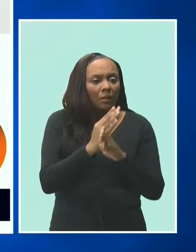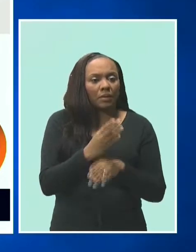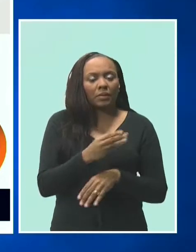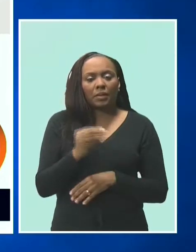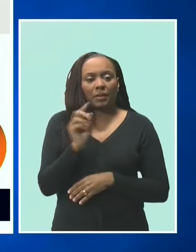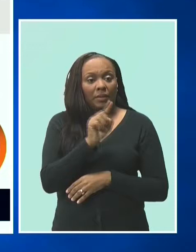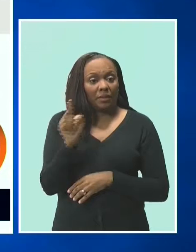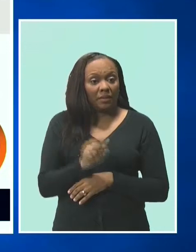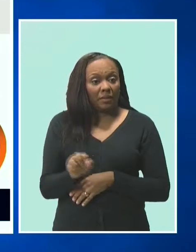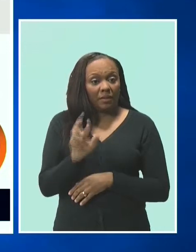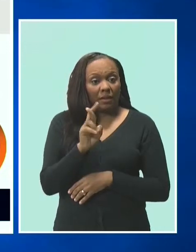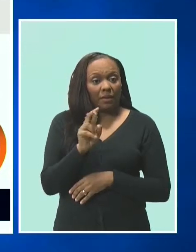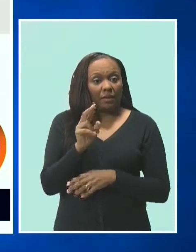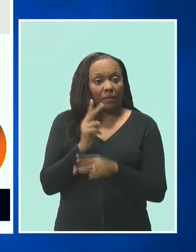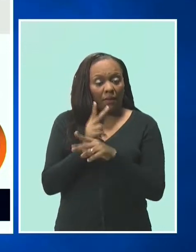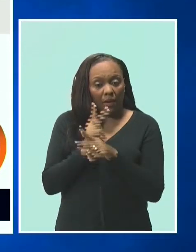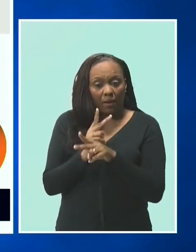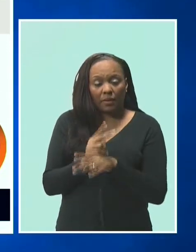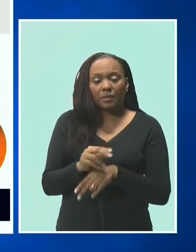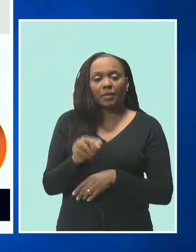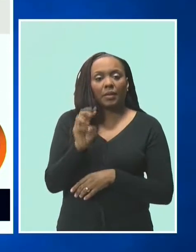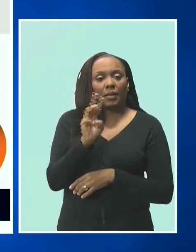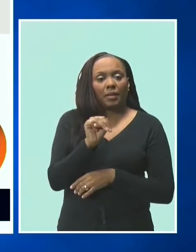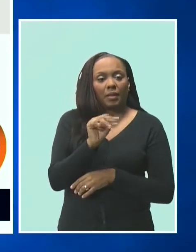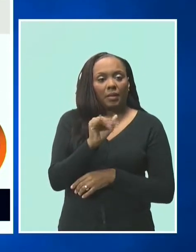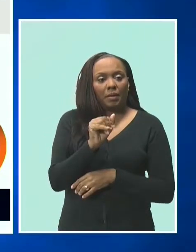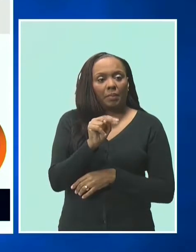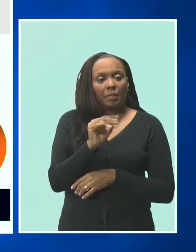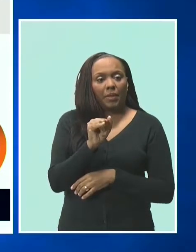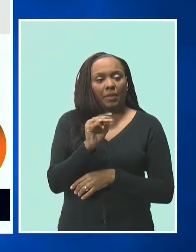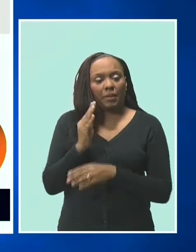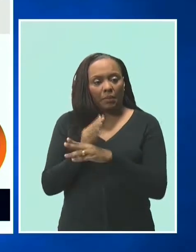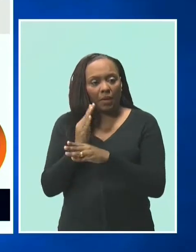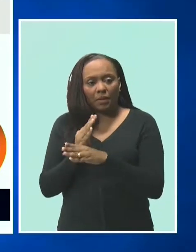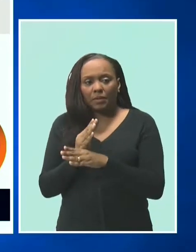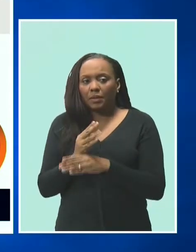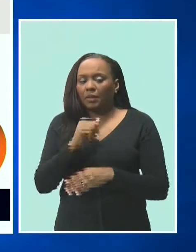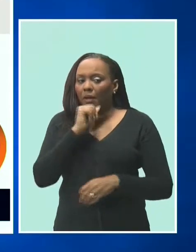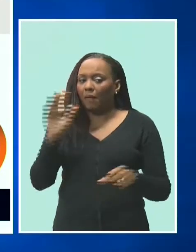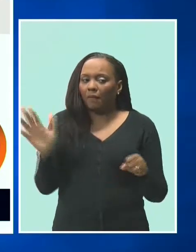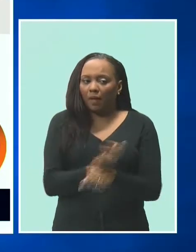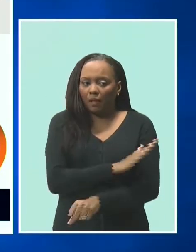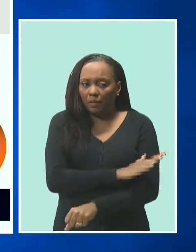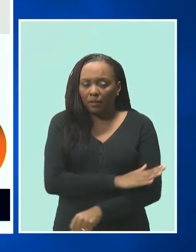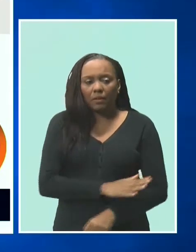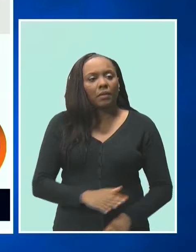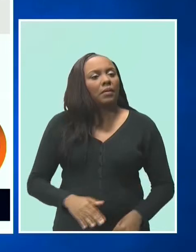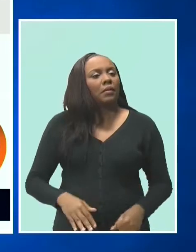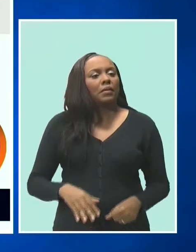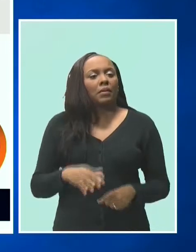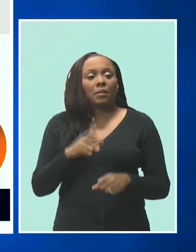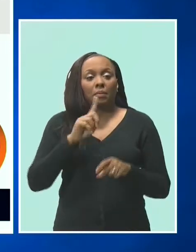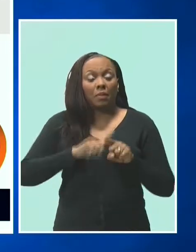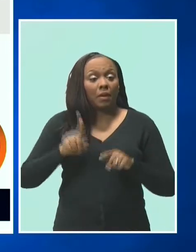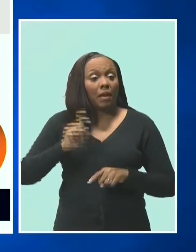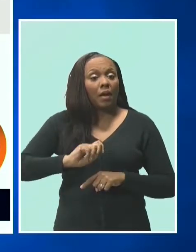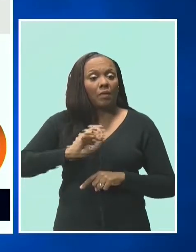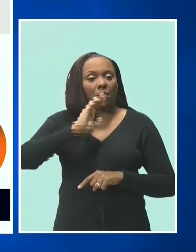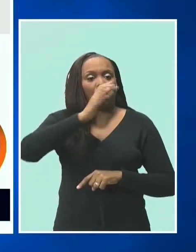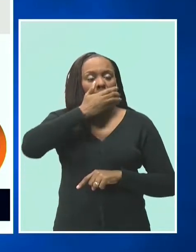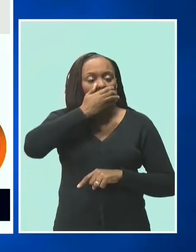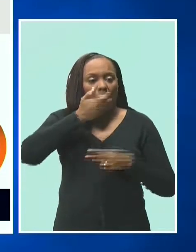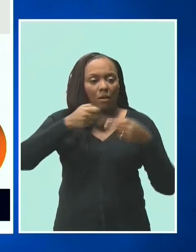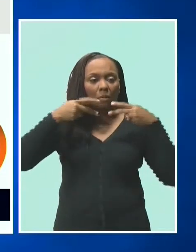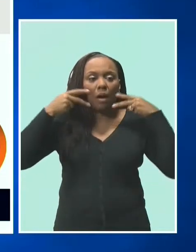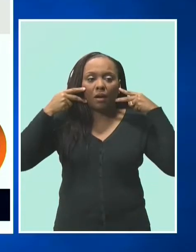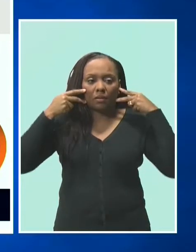at 60% occupancy, and all people taking public transportation must wear masks.